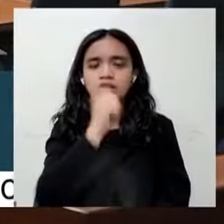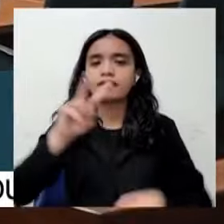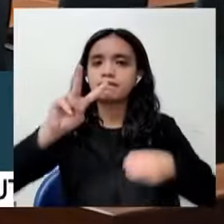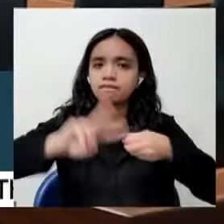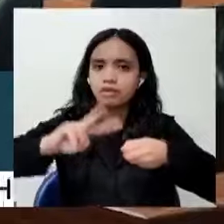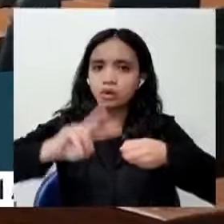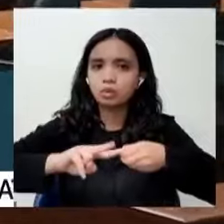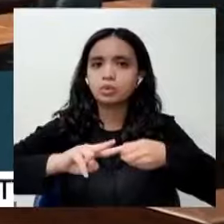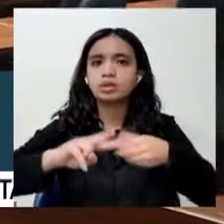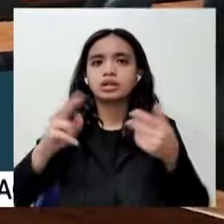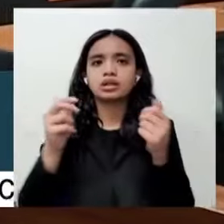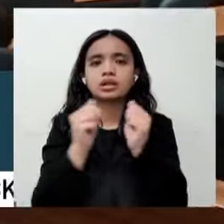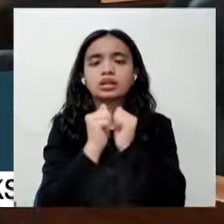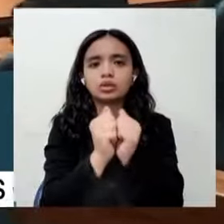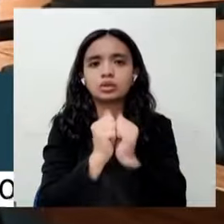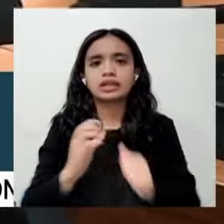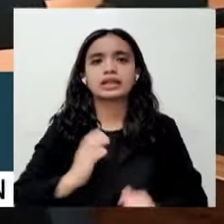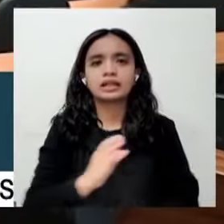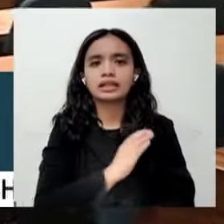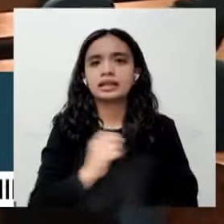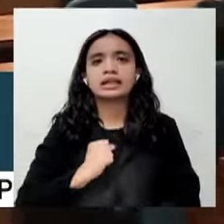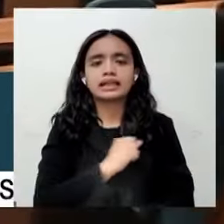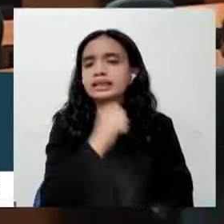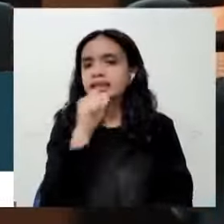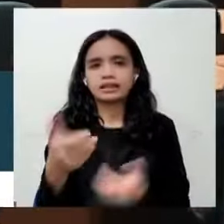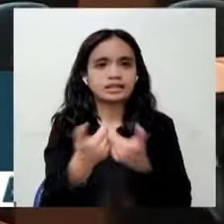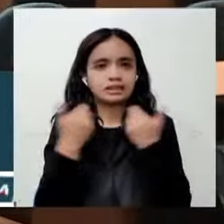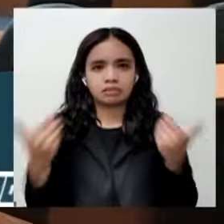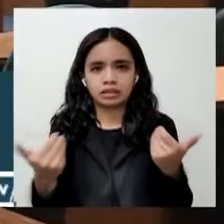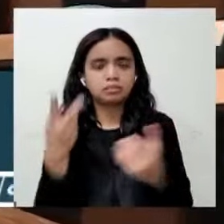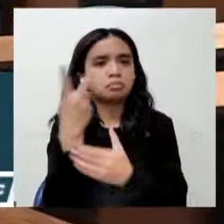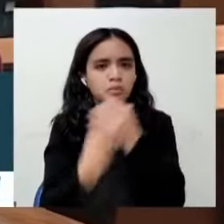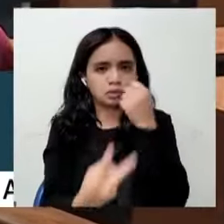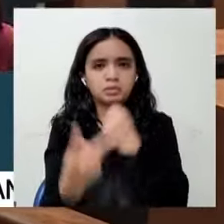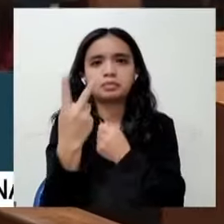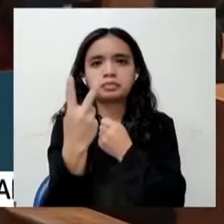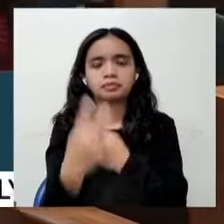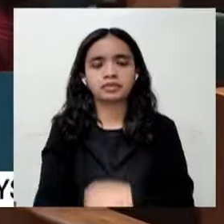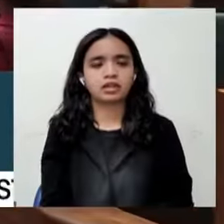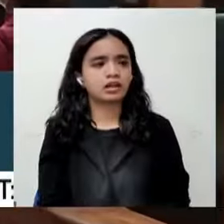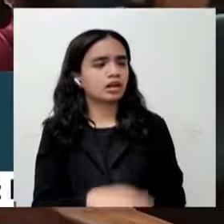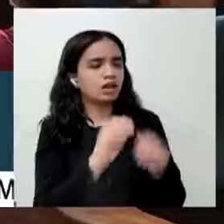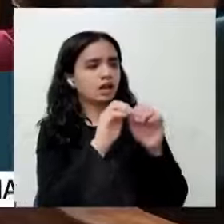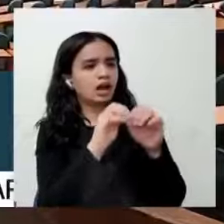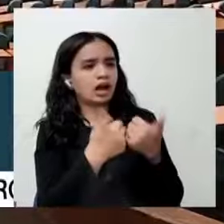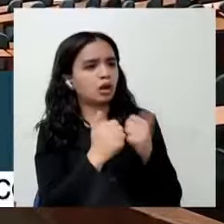vote together, not separately. Mm-mm. Both houses. Mm-hmm. So how do you think that's going to end?